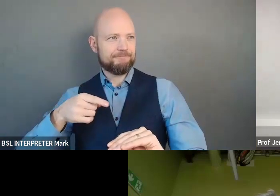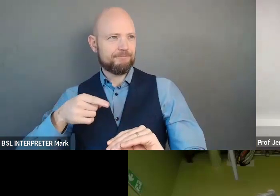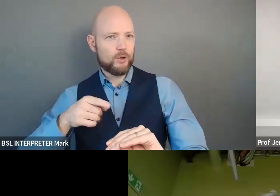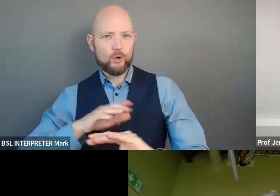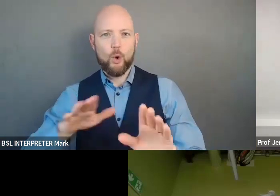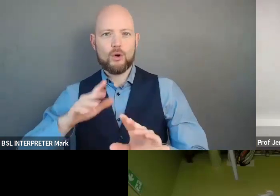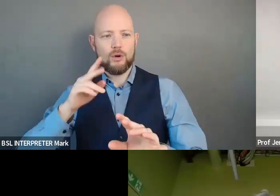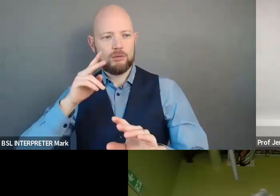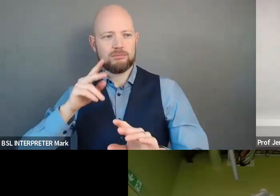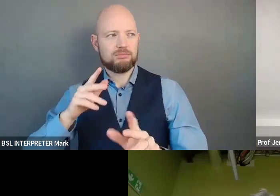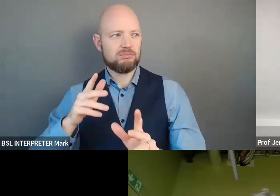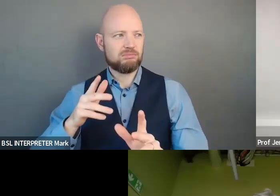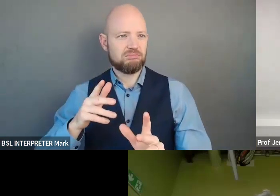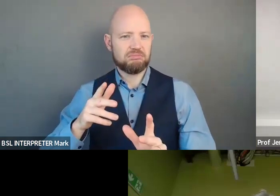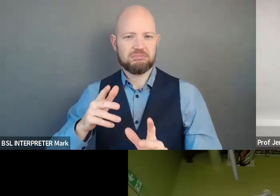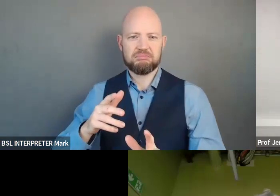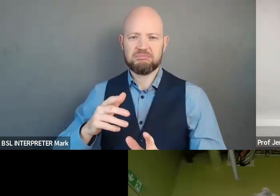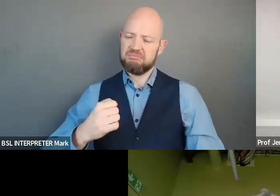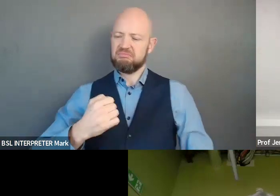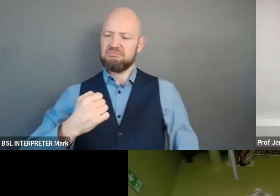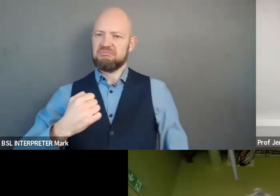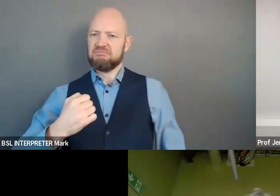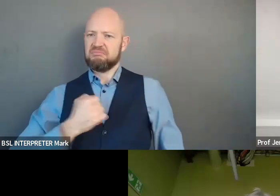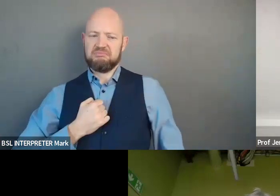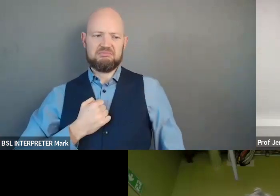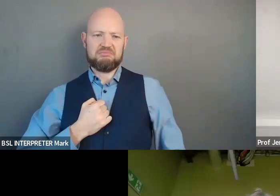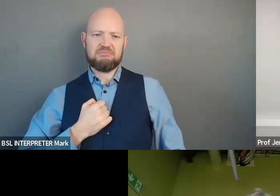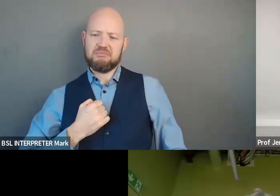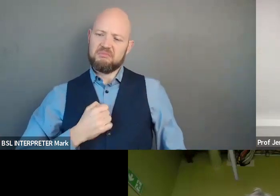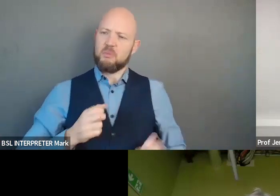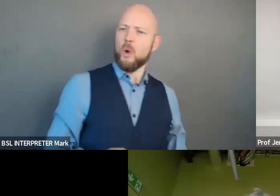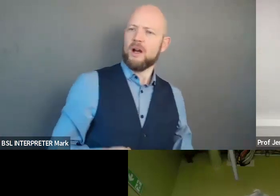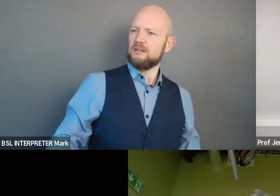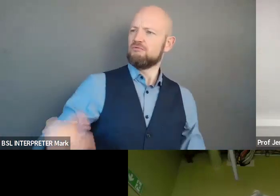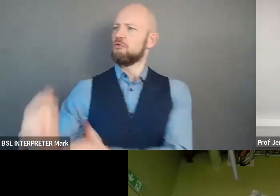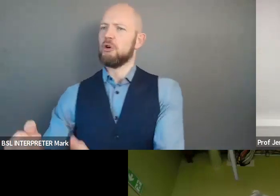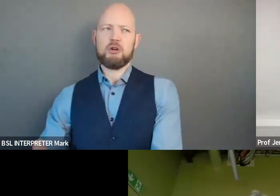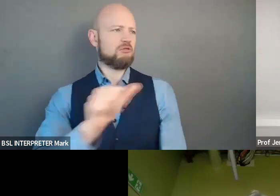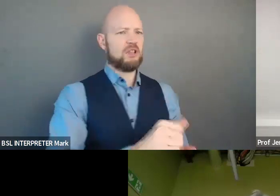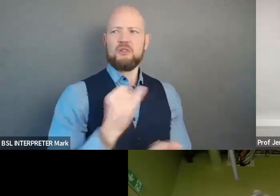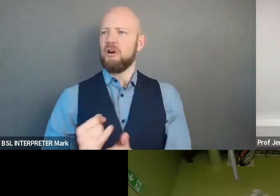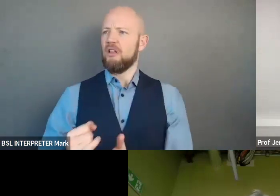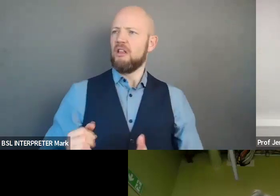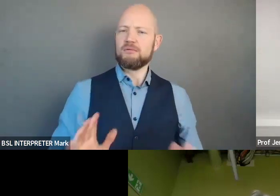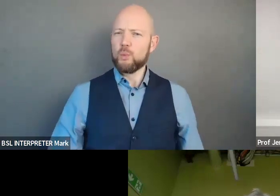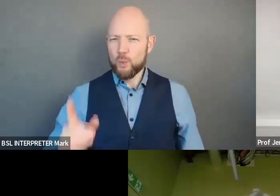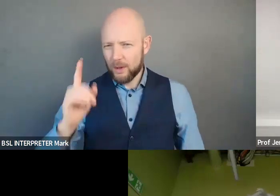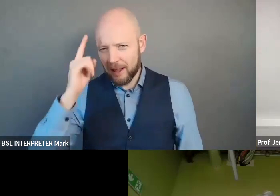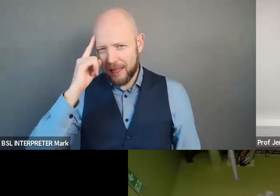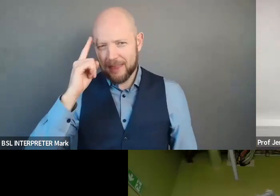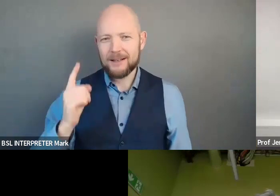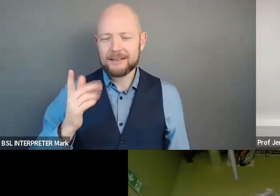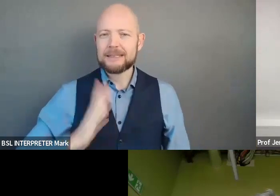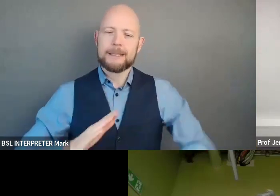more a sense of, well, we're now going to have to get somewhere, so let's just take a little bit of time outside of the